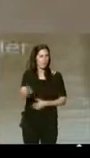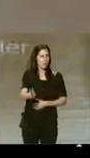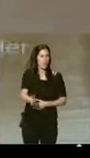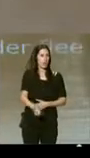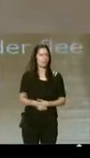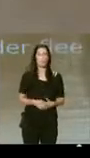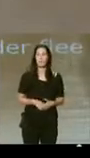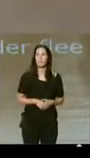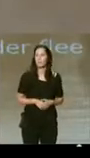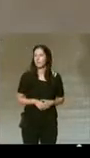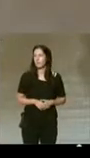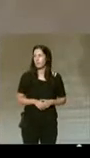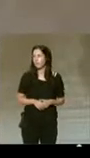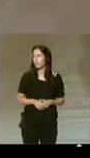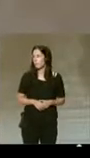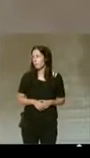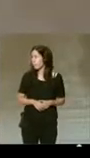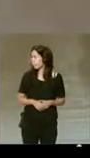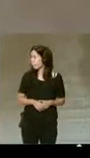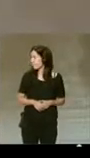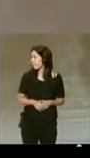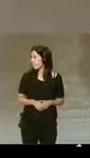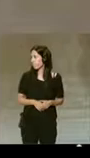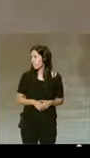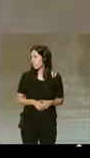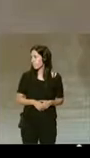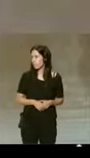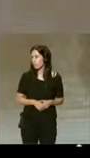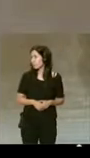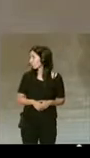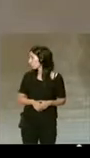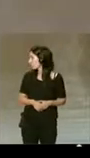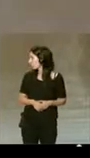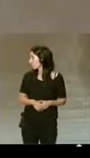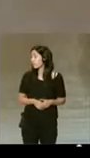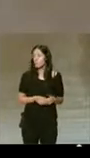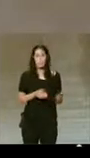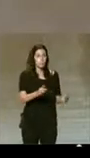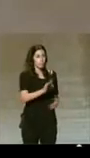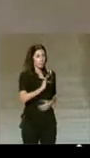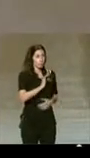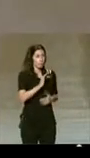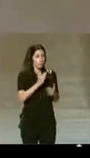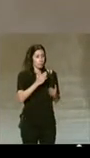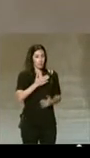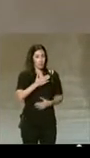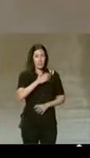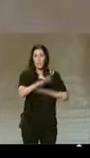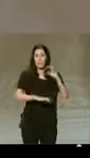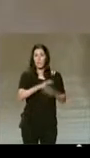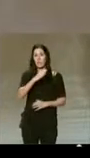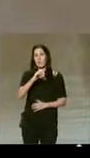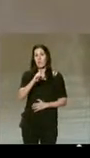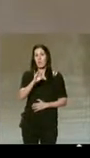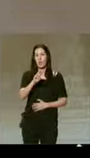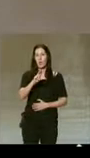the best practices, and it is important to make them available to everybody. Now,